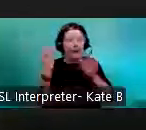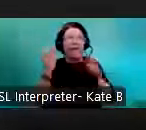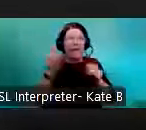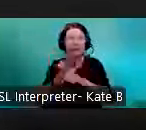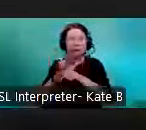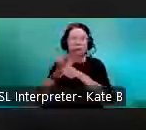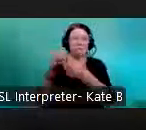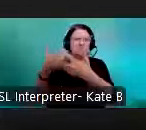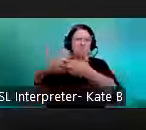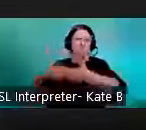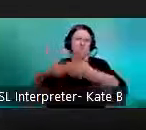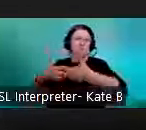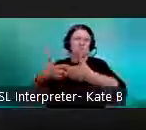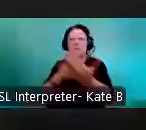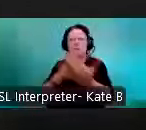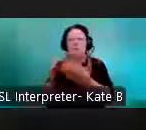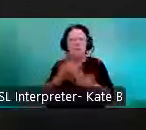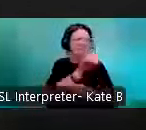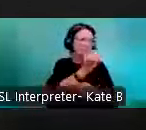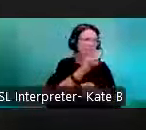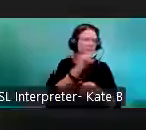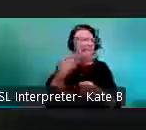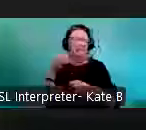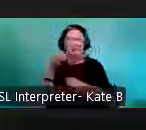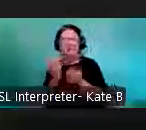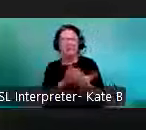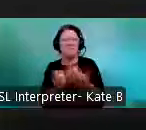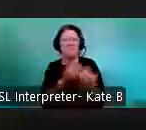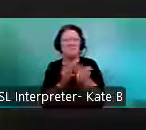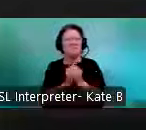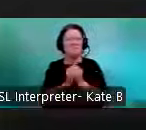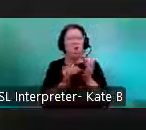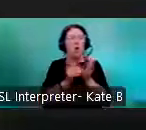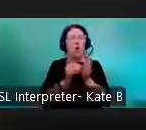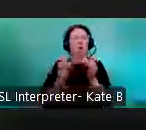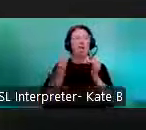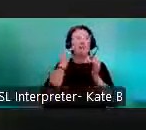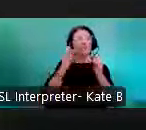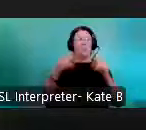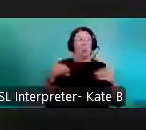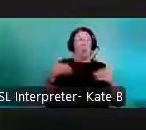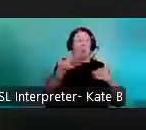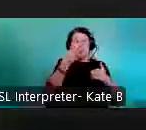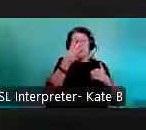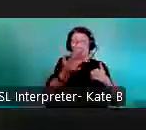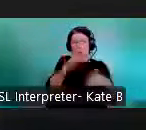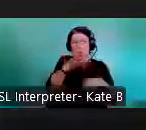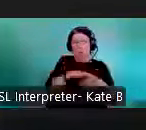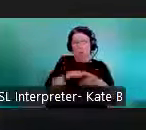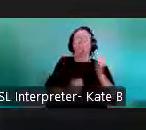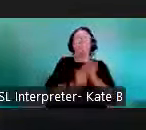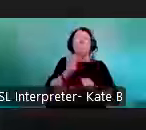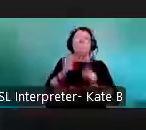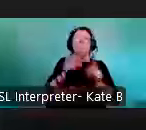that accessible voting machine. Lots of times if people early vote, that is actually what you're using. A lot of places